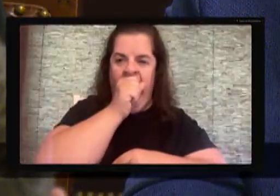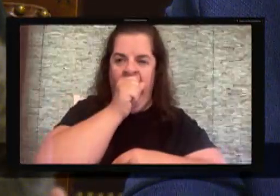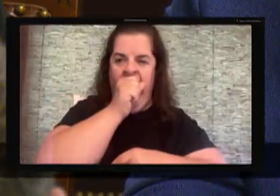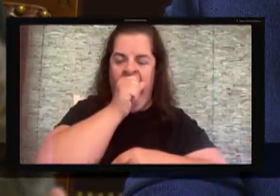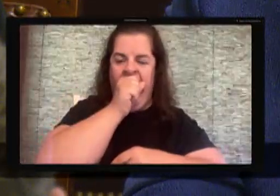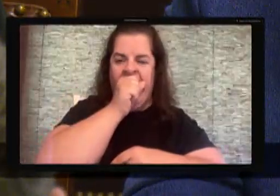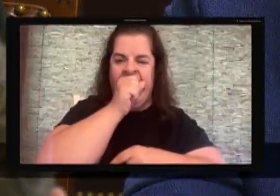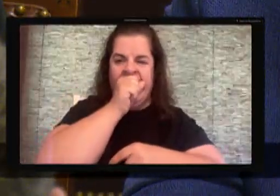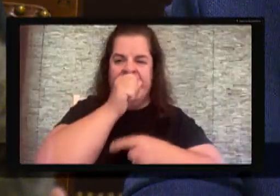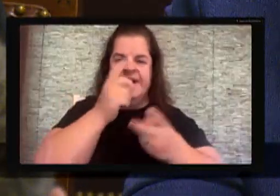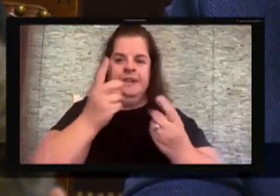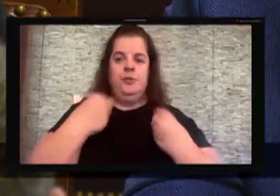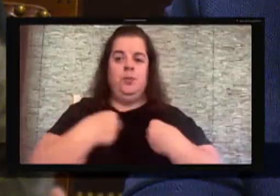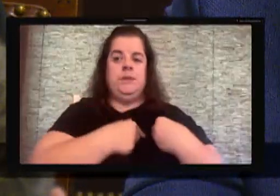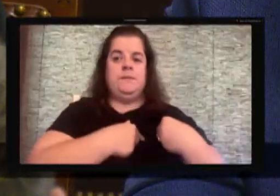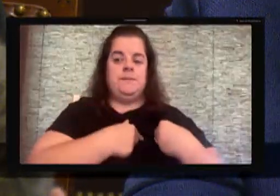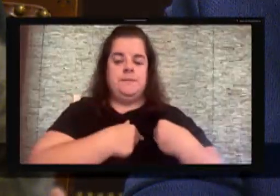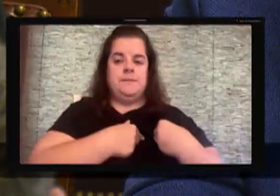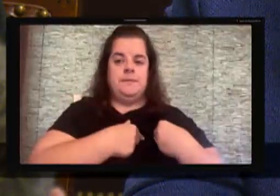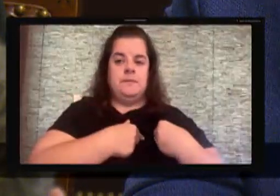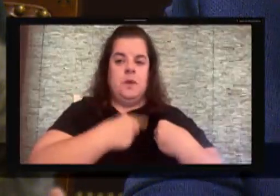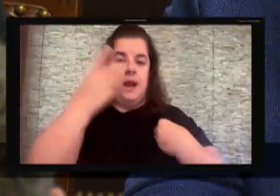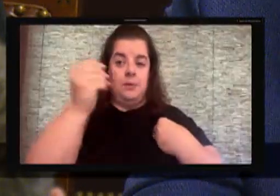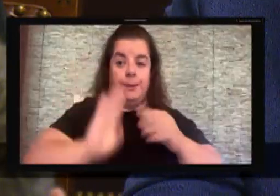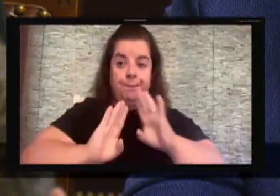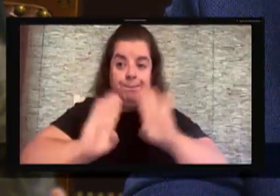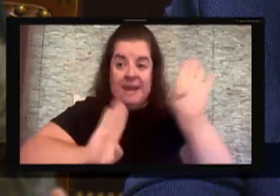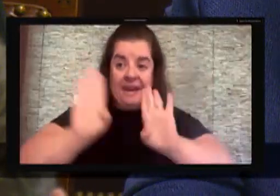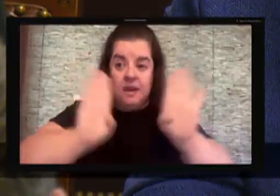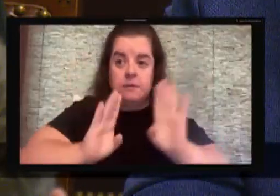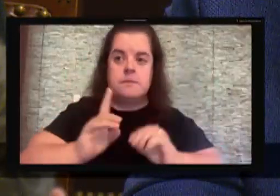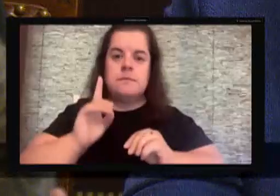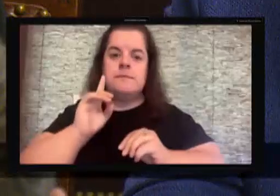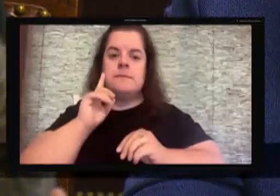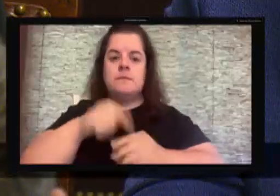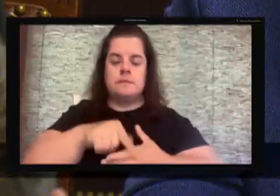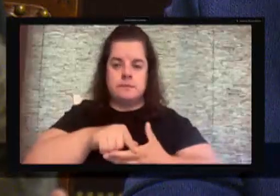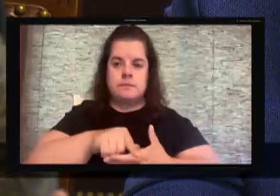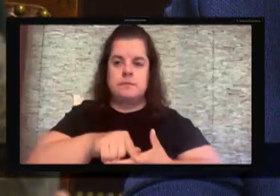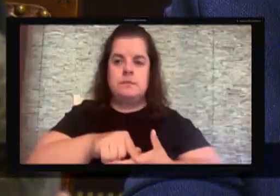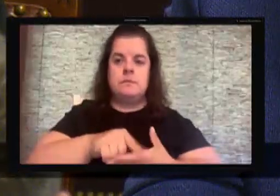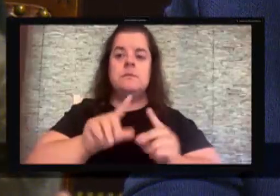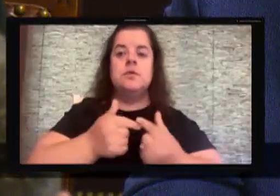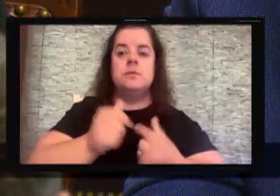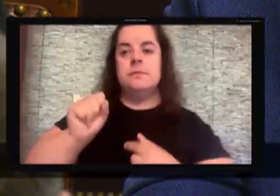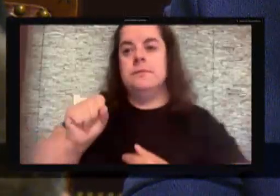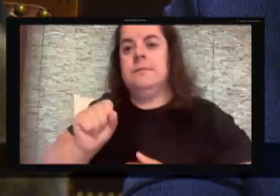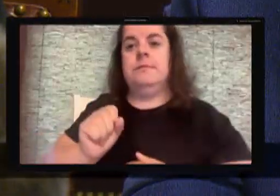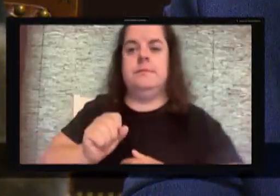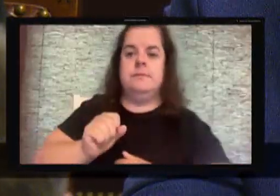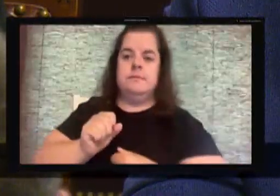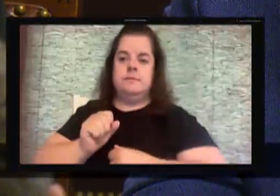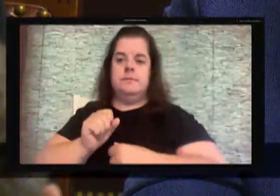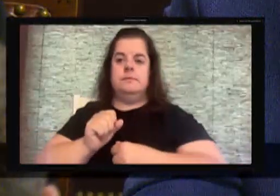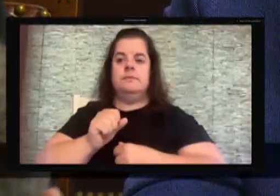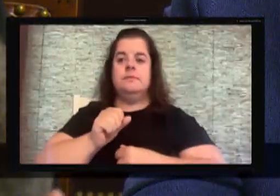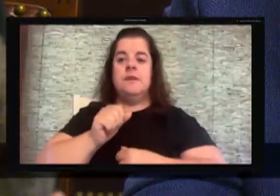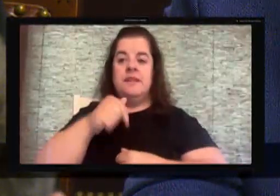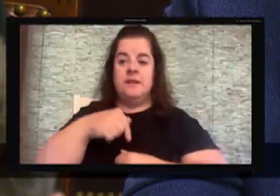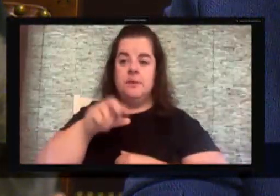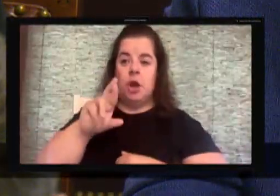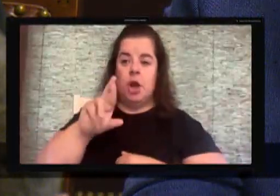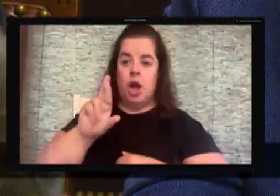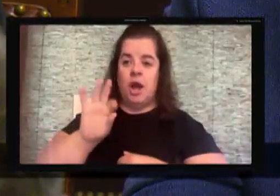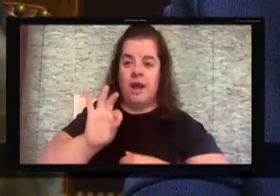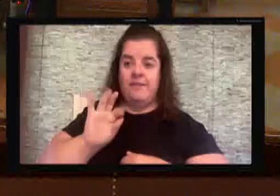did we go out to bid for this group? Okay. Yes, this was RFP, and I believe